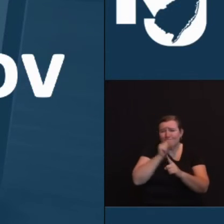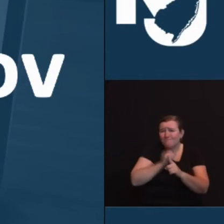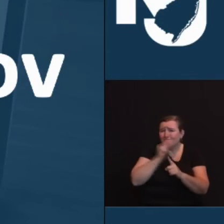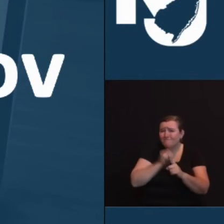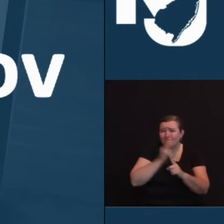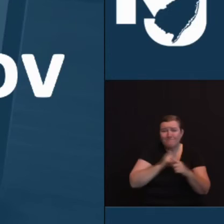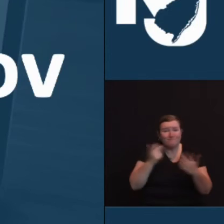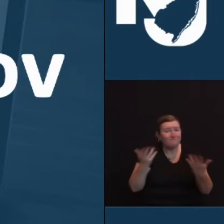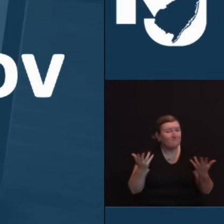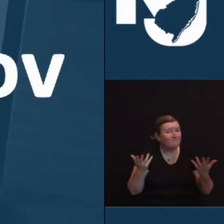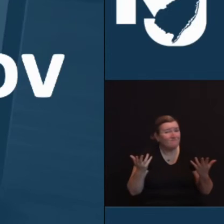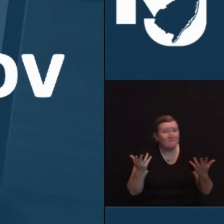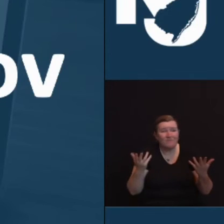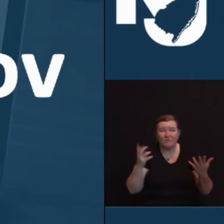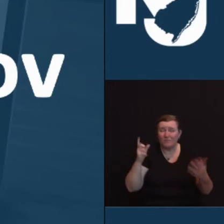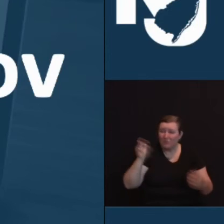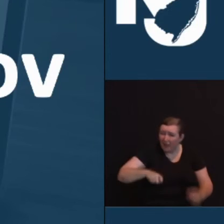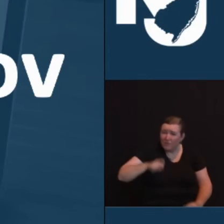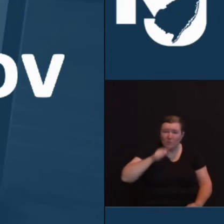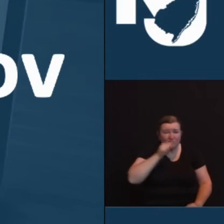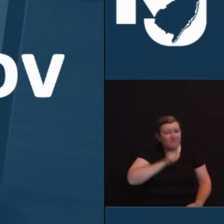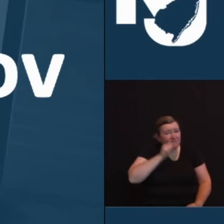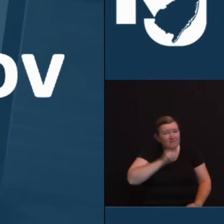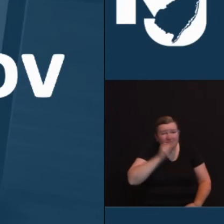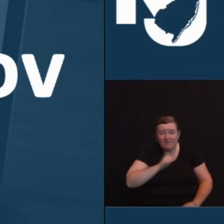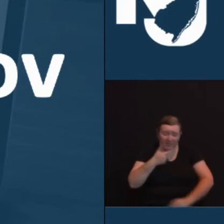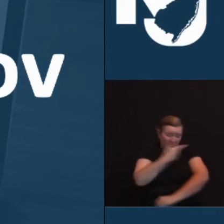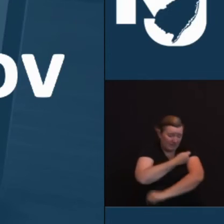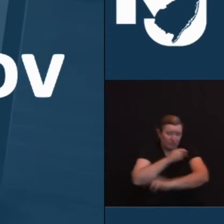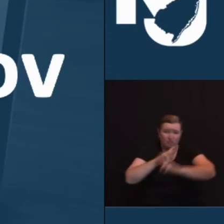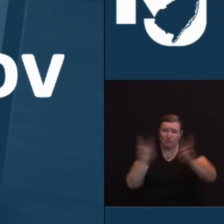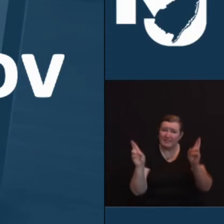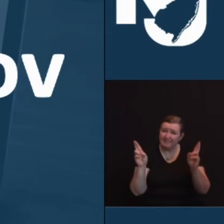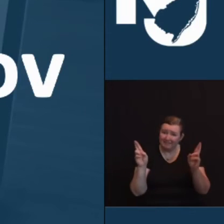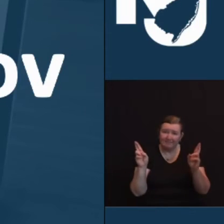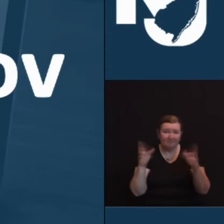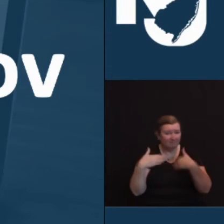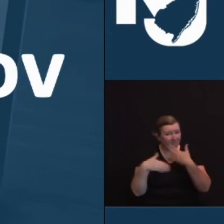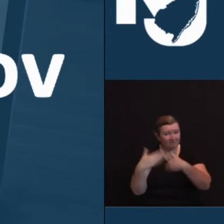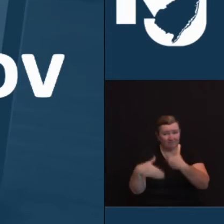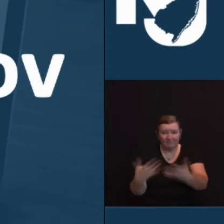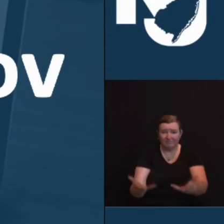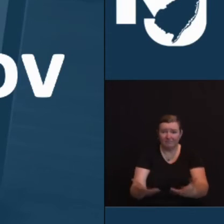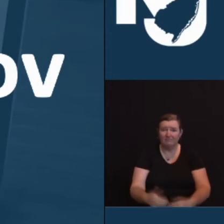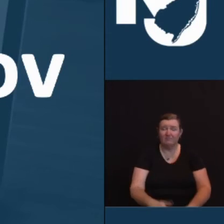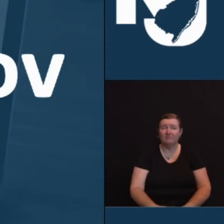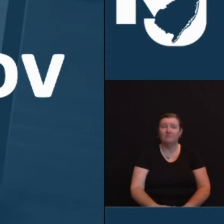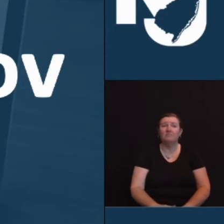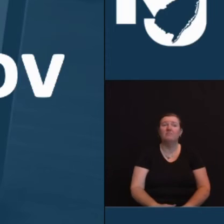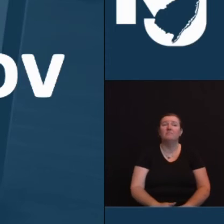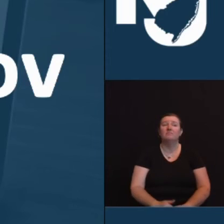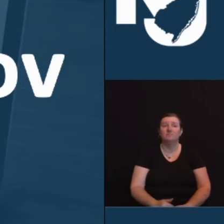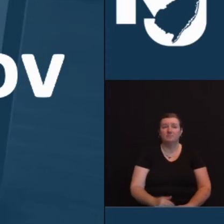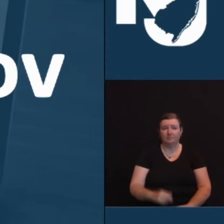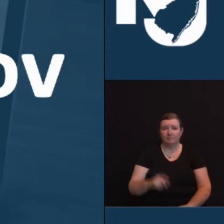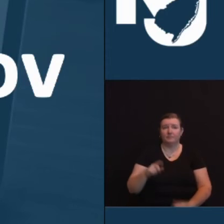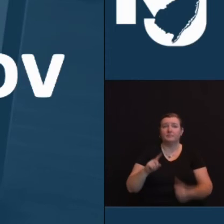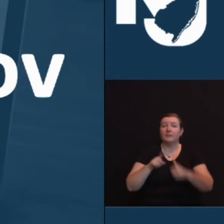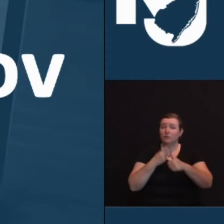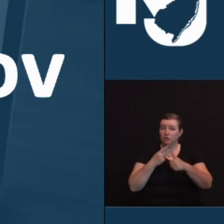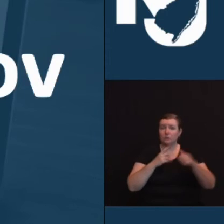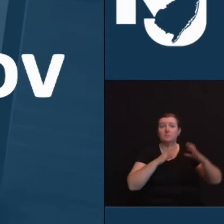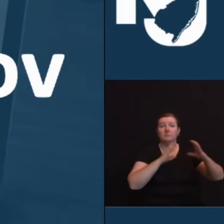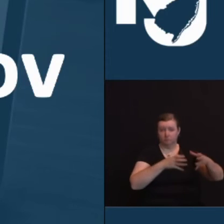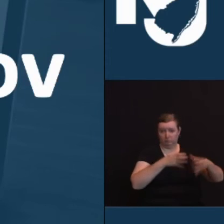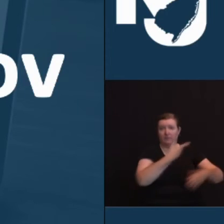our vaccination program to work. Judy, I don't want to put words in your mouth, but first batches maybe by the end of the year, and then we'll go